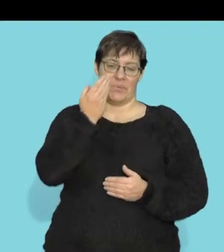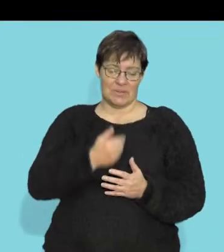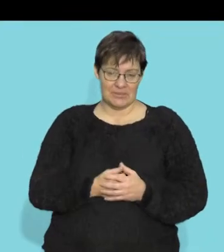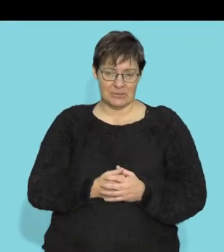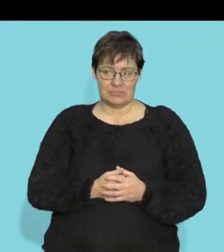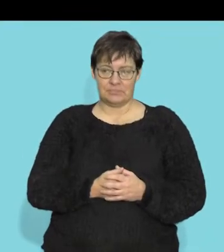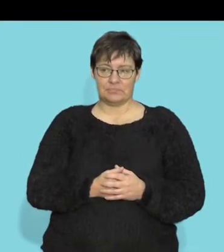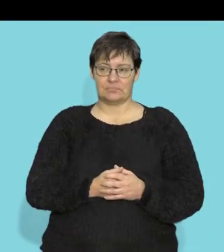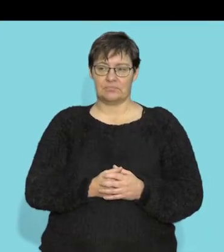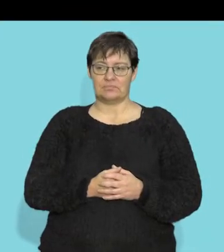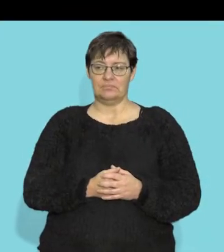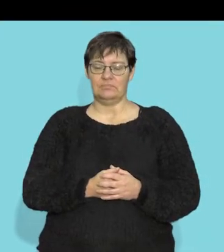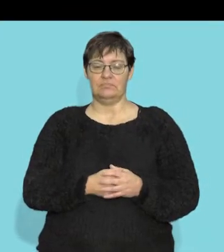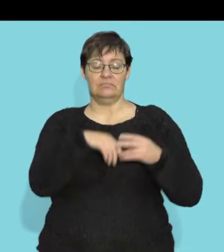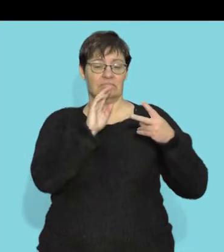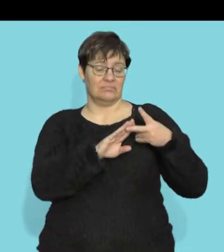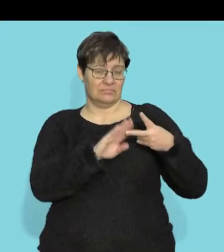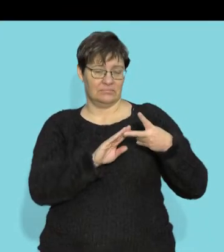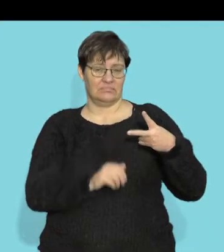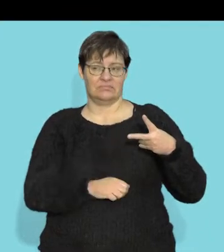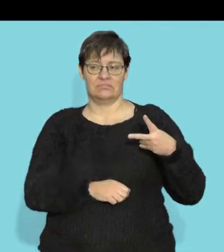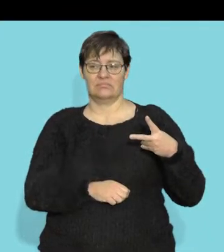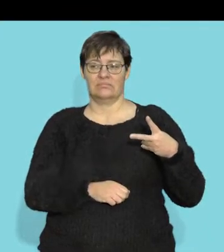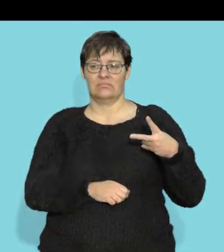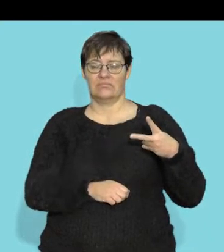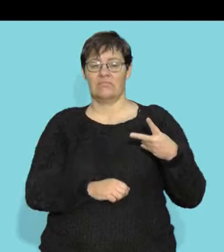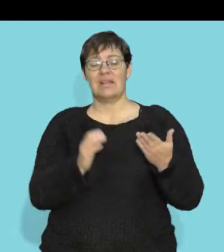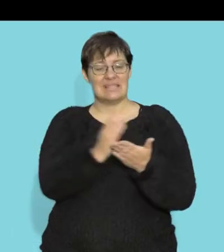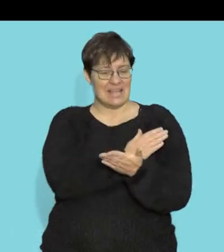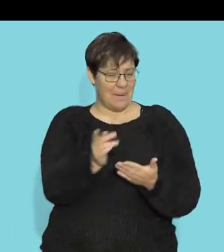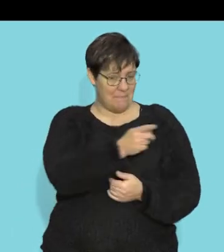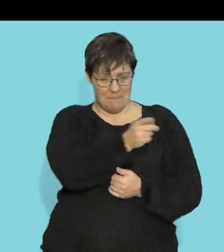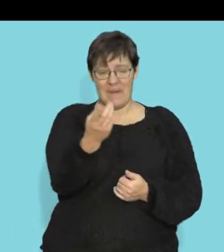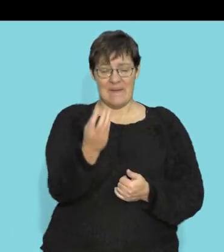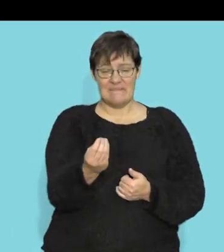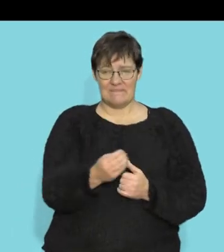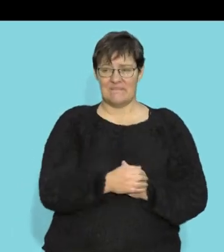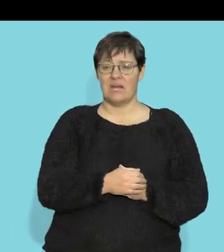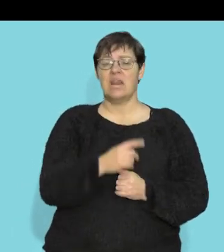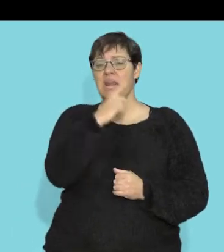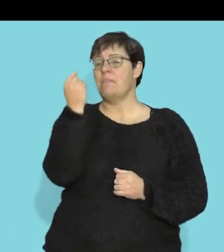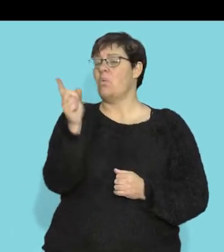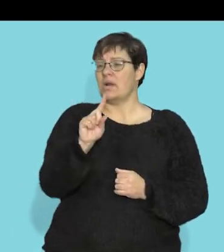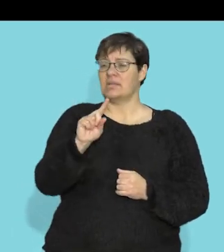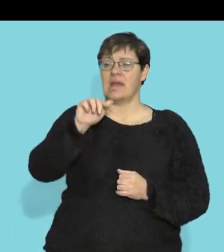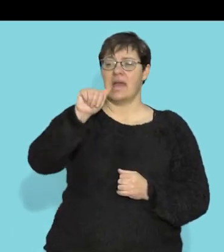Now, the next one we look at, and some of you might have it, is what we call asthma.